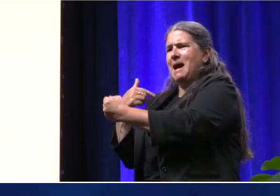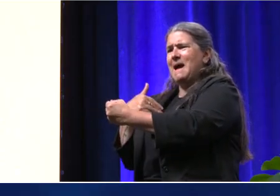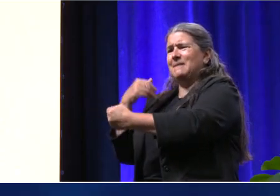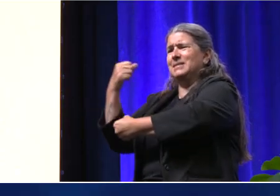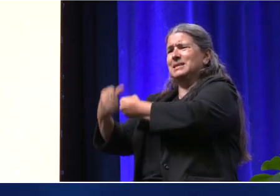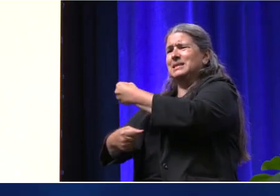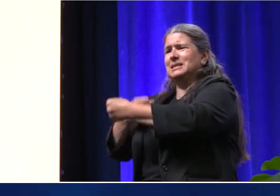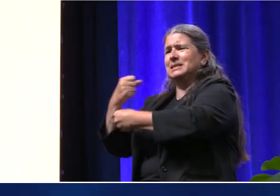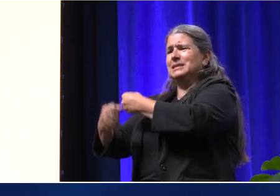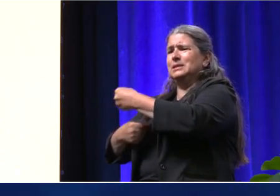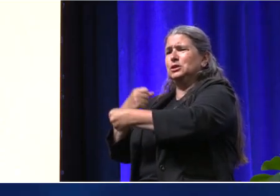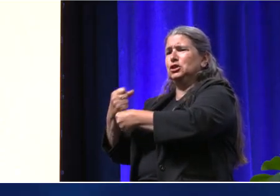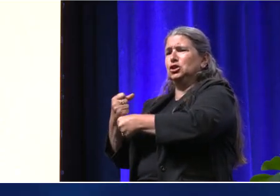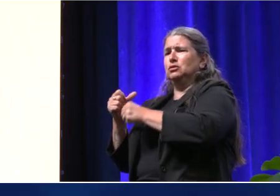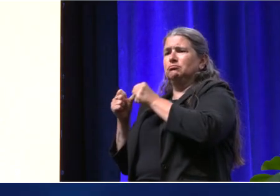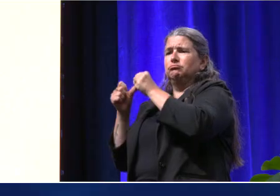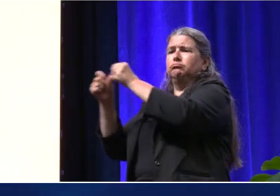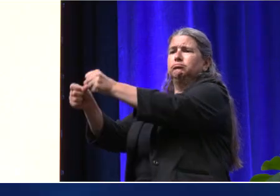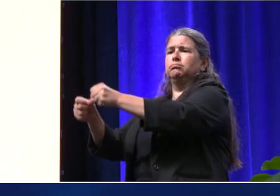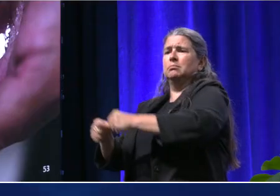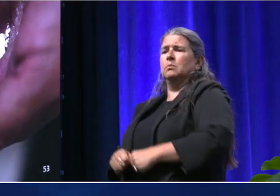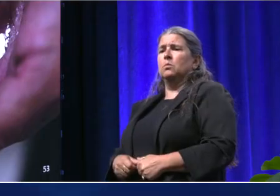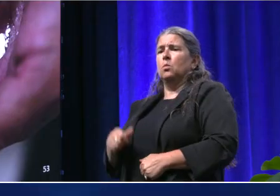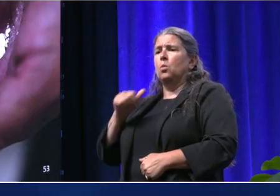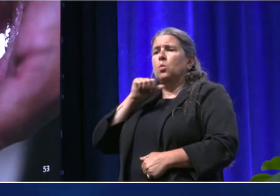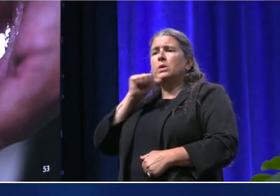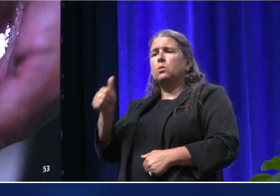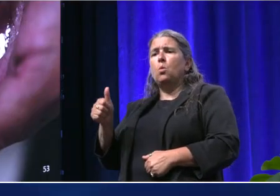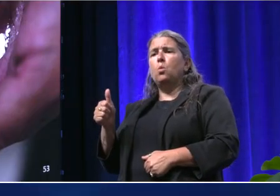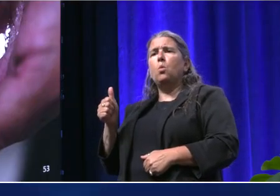throwing away these people's lives.